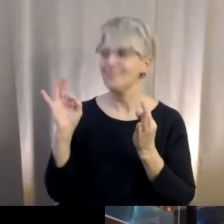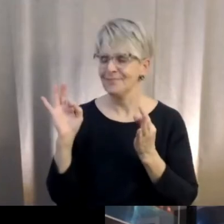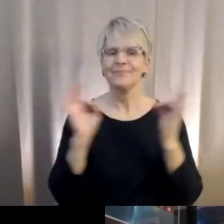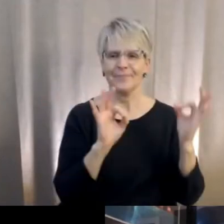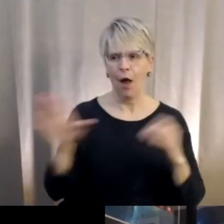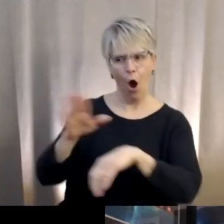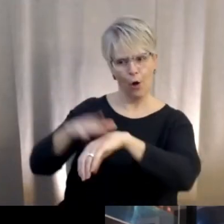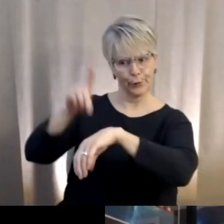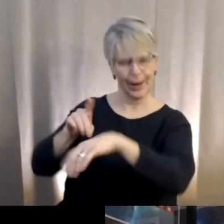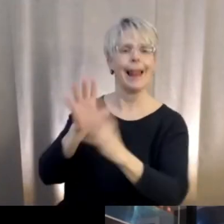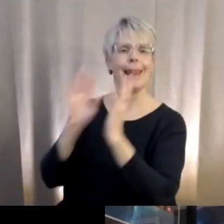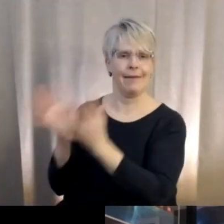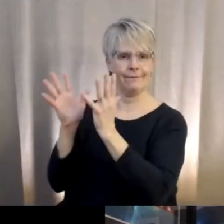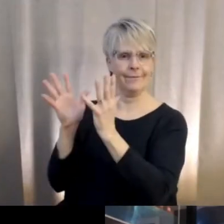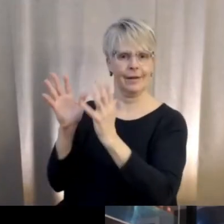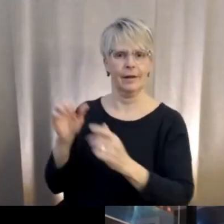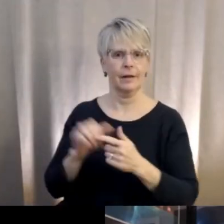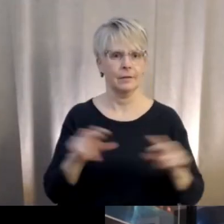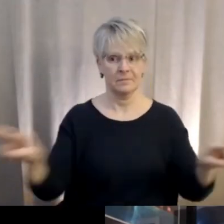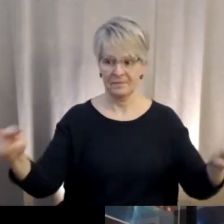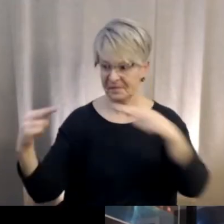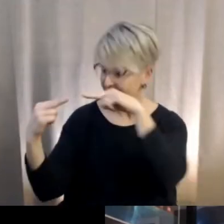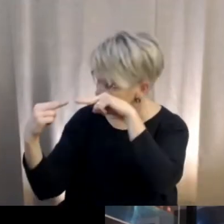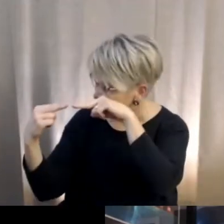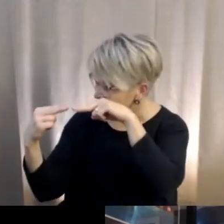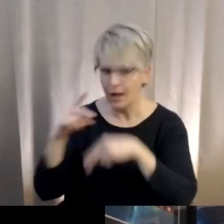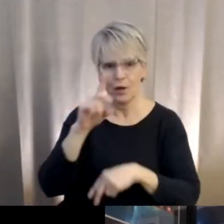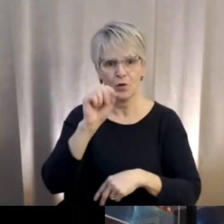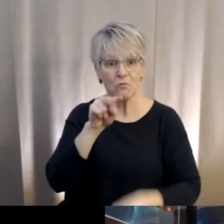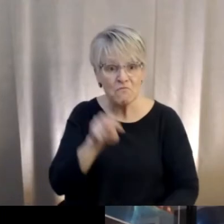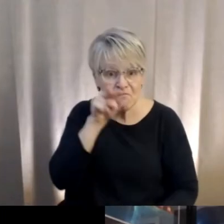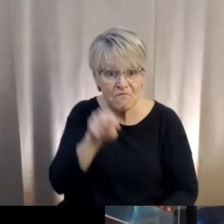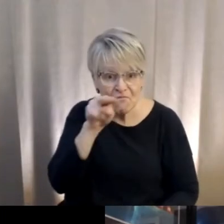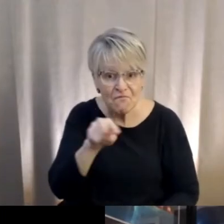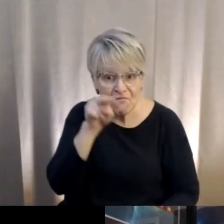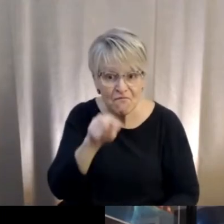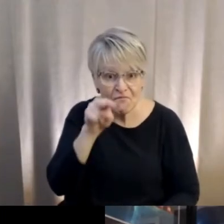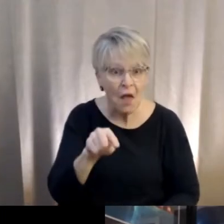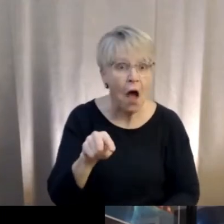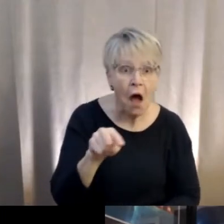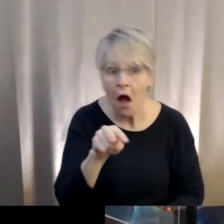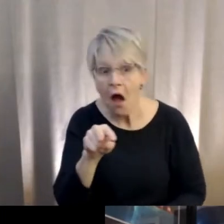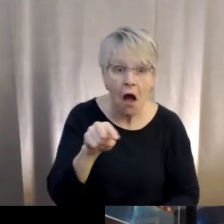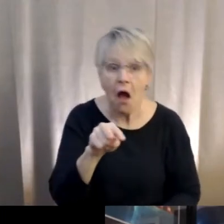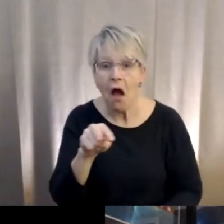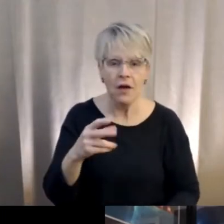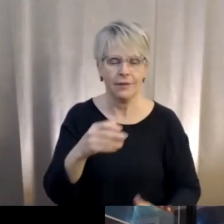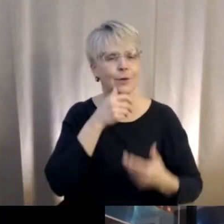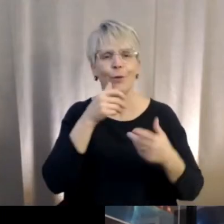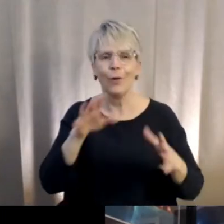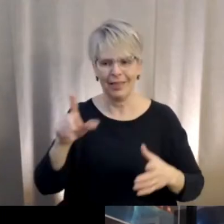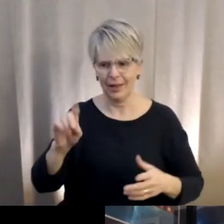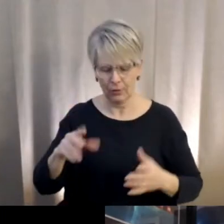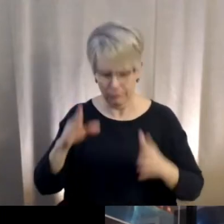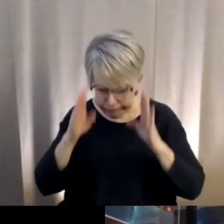But like, for instance, like, don't stare at the dog. Don't make prolonged eye contact and Google like, oh my gosh, it's the cutest thing. I mean, you don't want to disrupt what